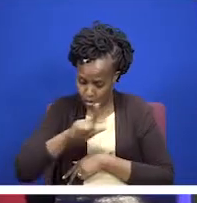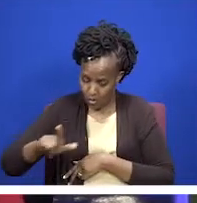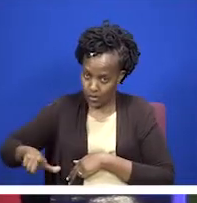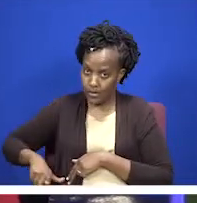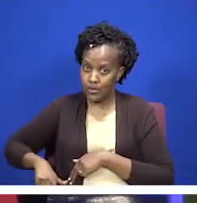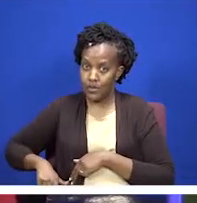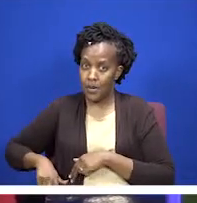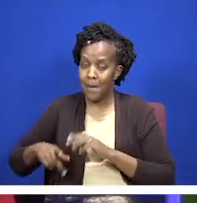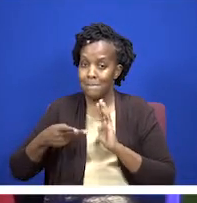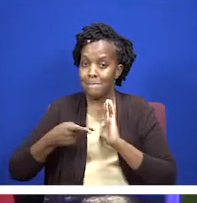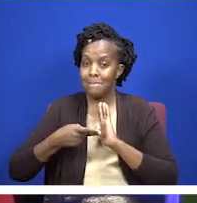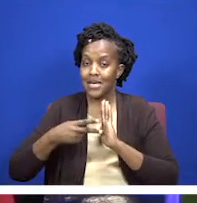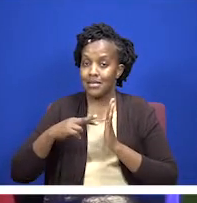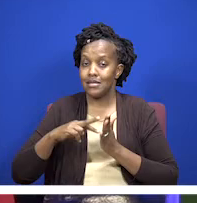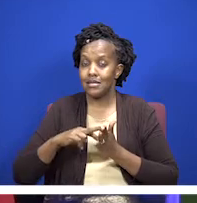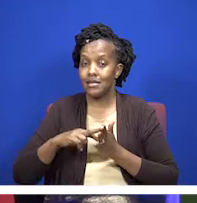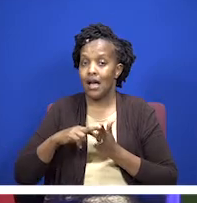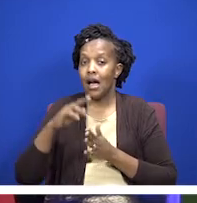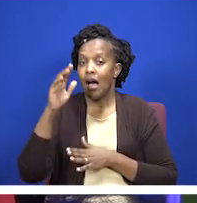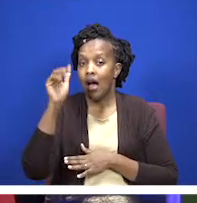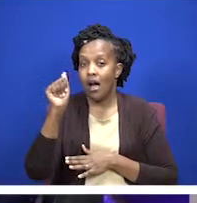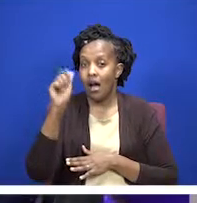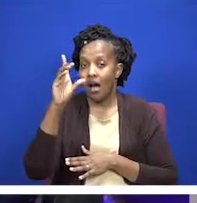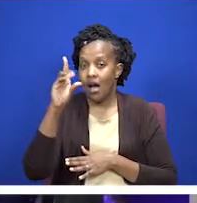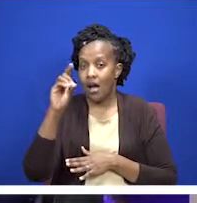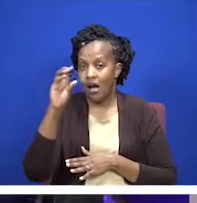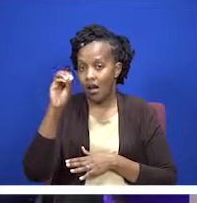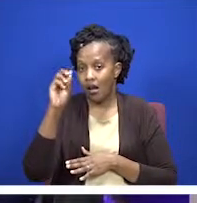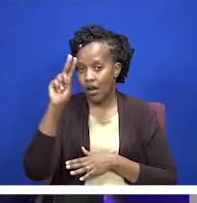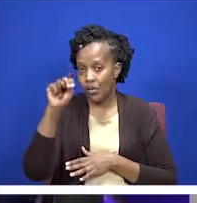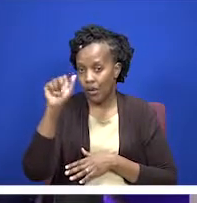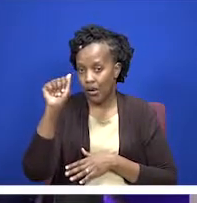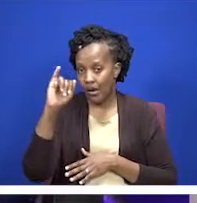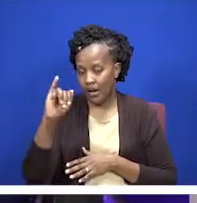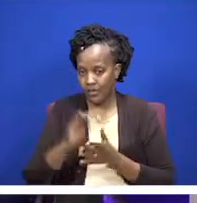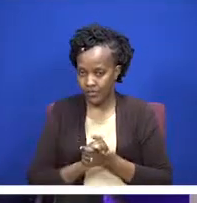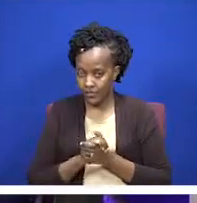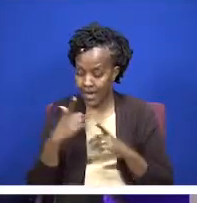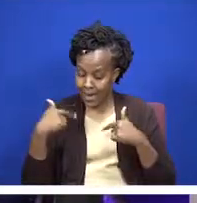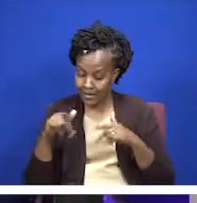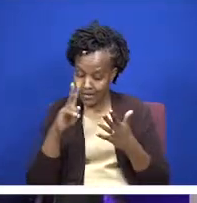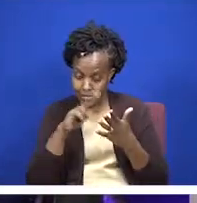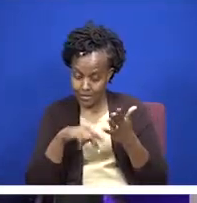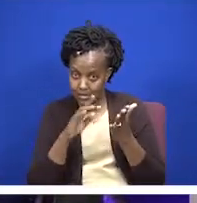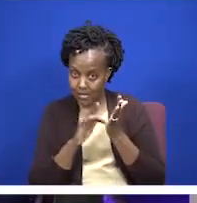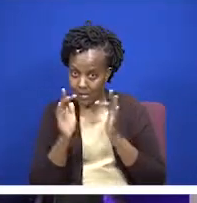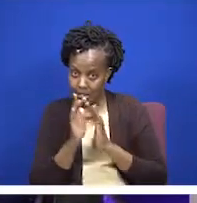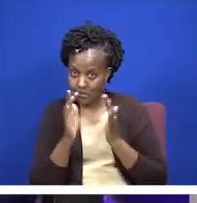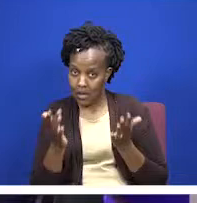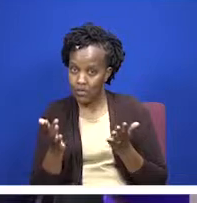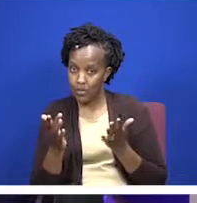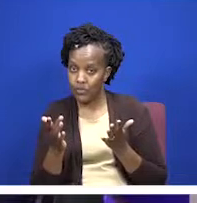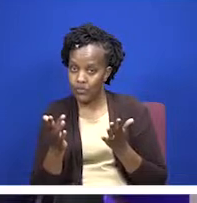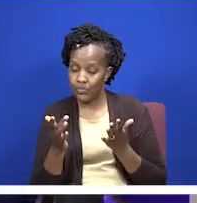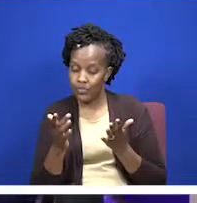name Adonai. It means the name Adonai. And let us go to the Bible text now and see